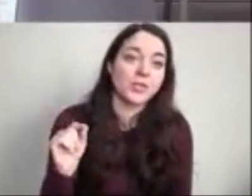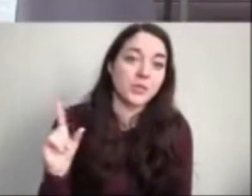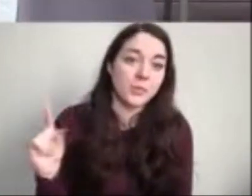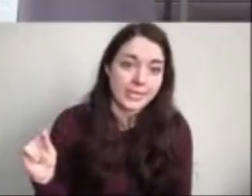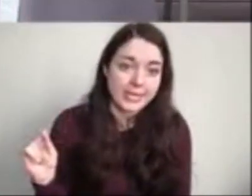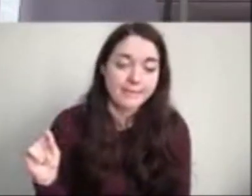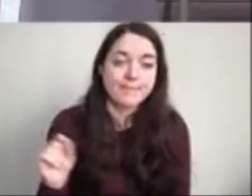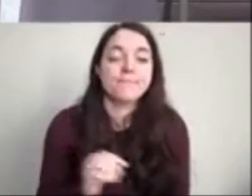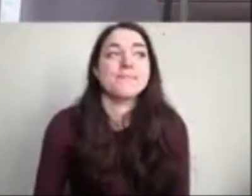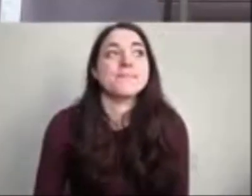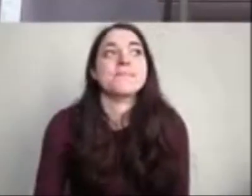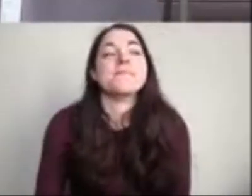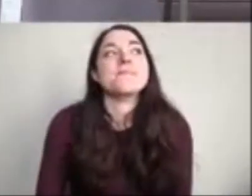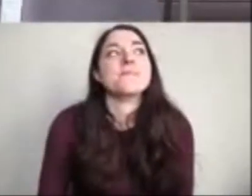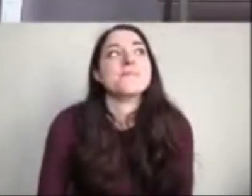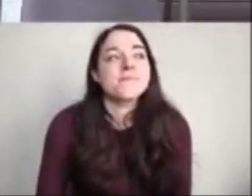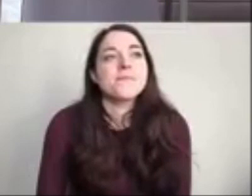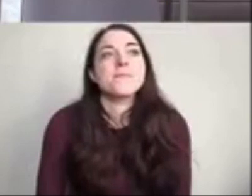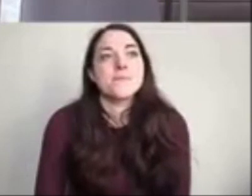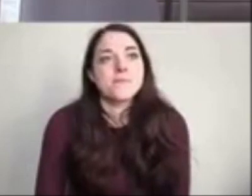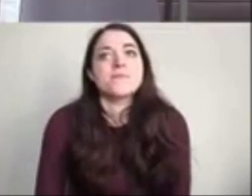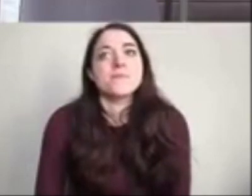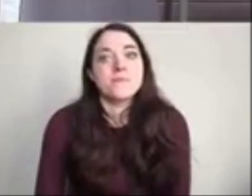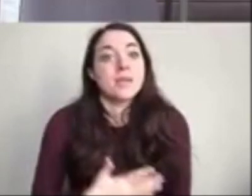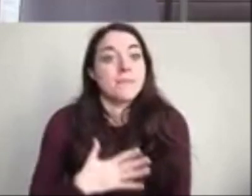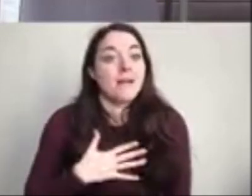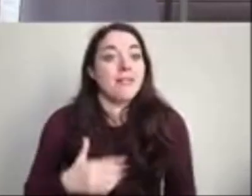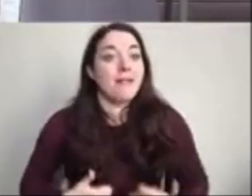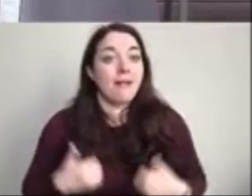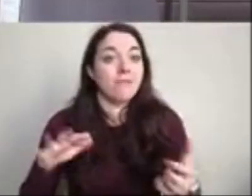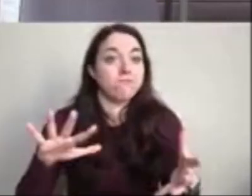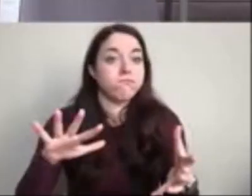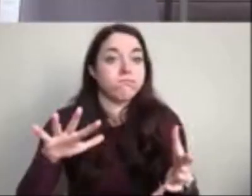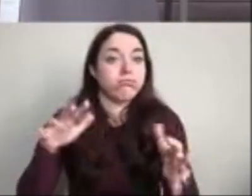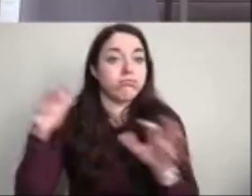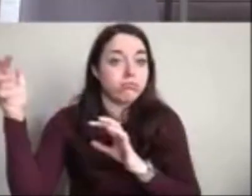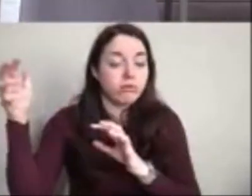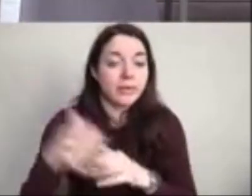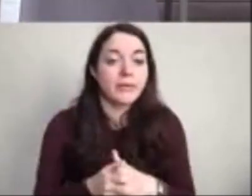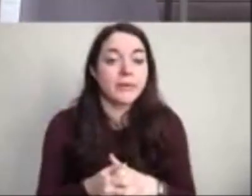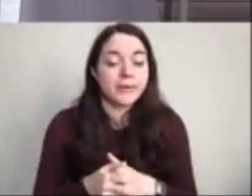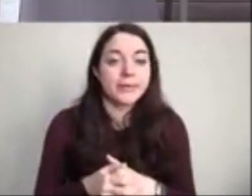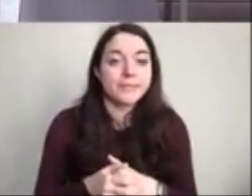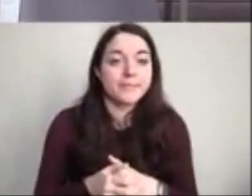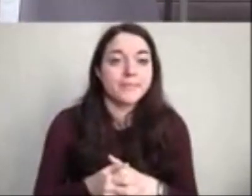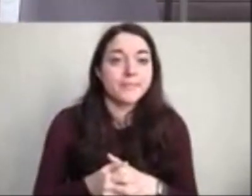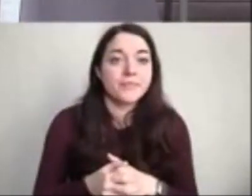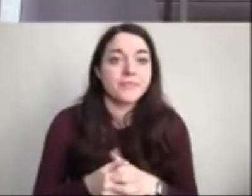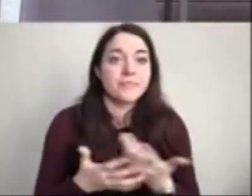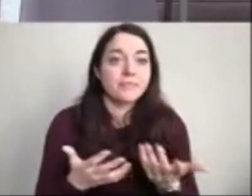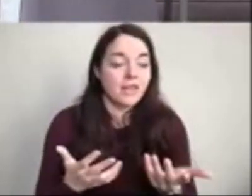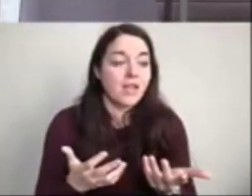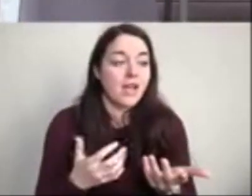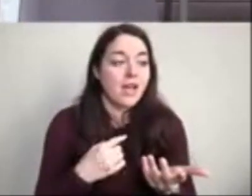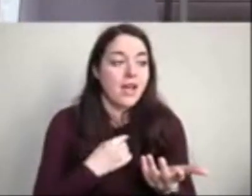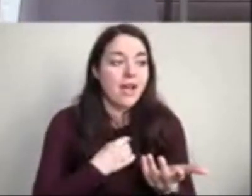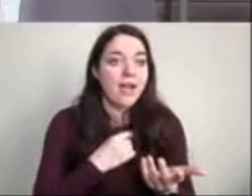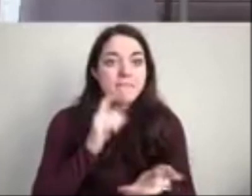And it tore my world apart. What I believed was my world.